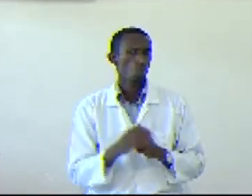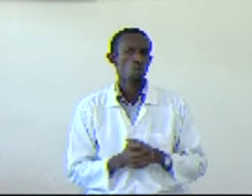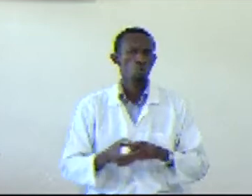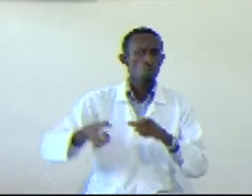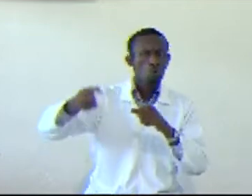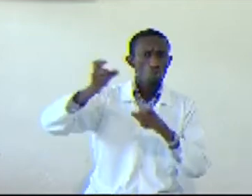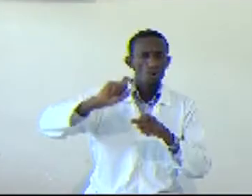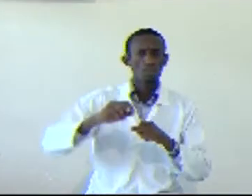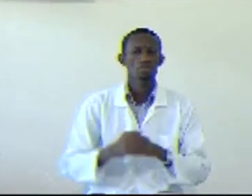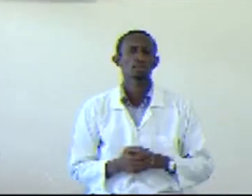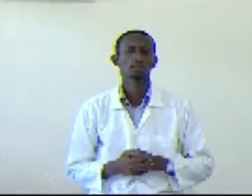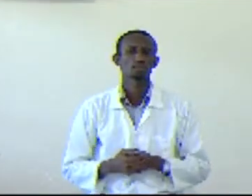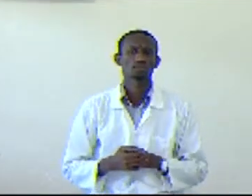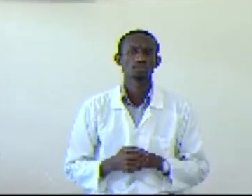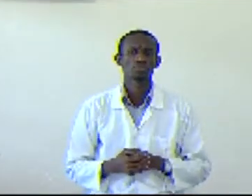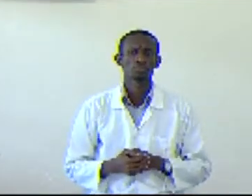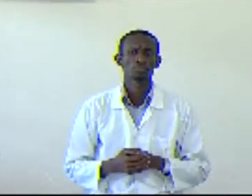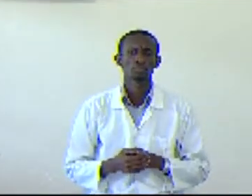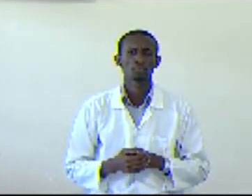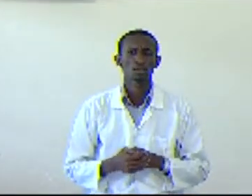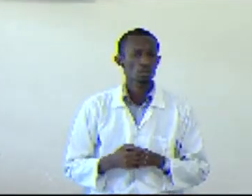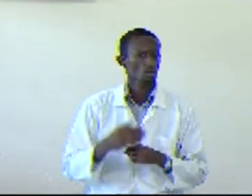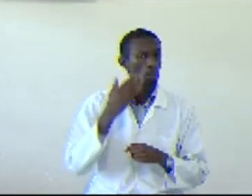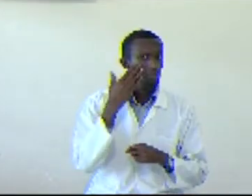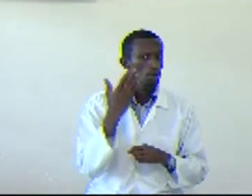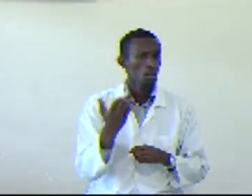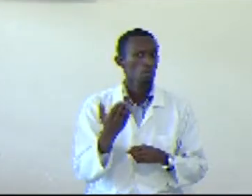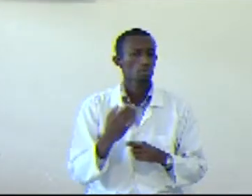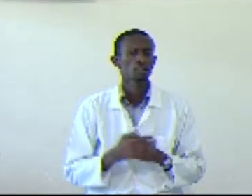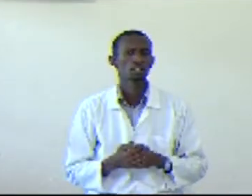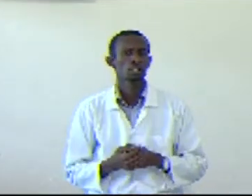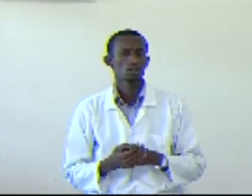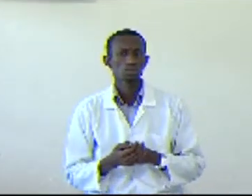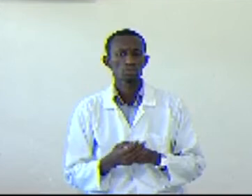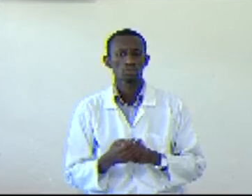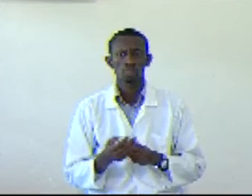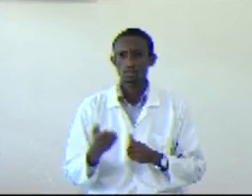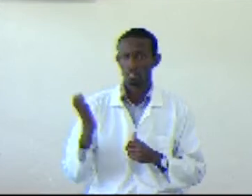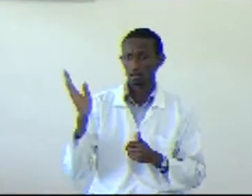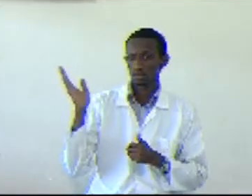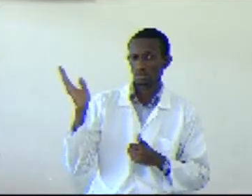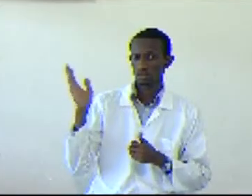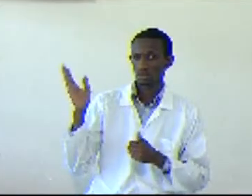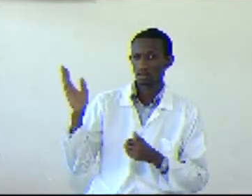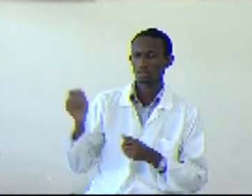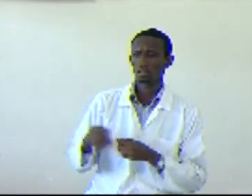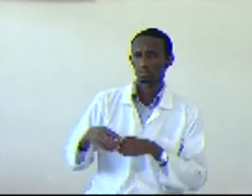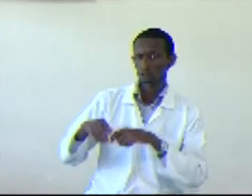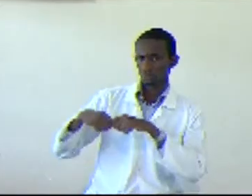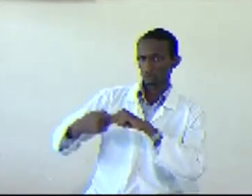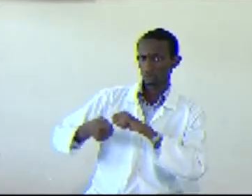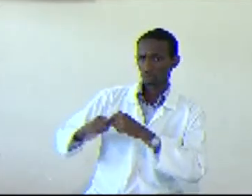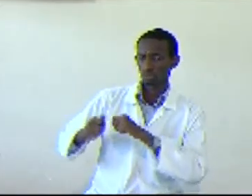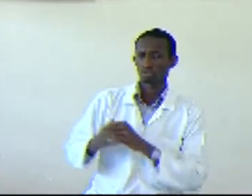we have said, so as you see, this device here, let me tell you, it looks as